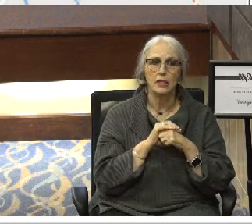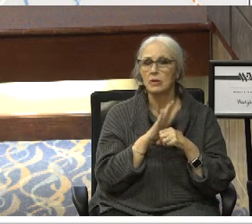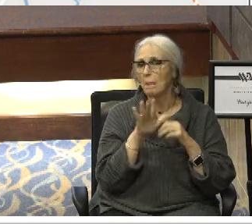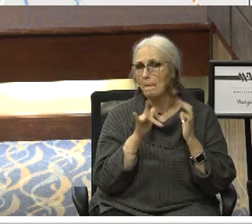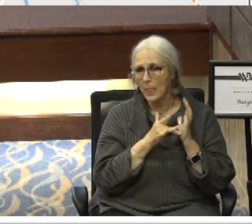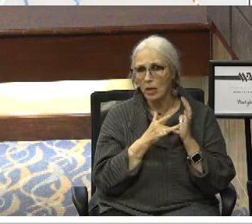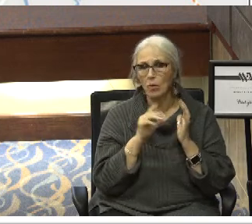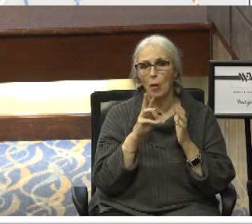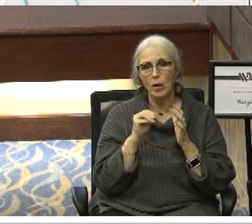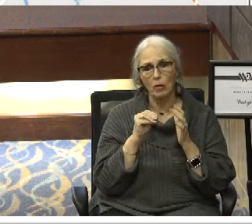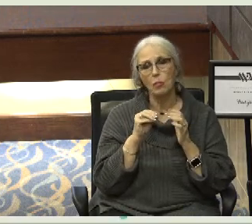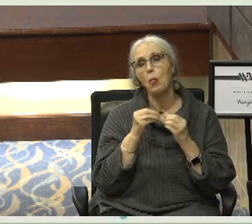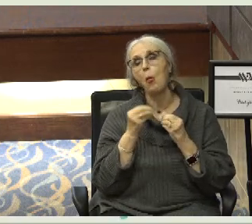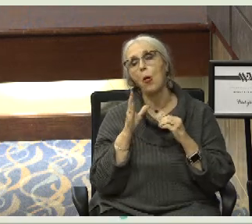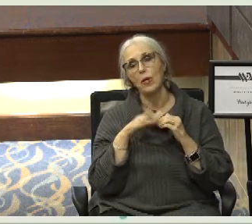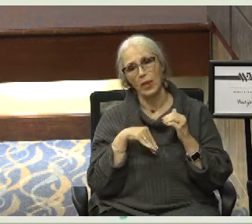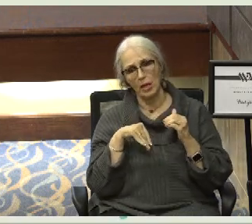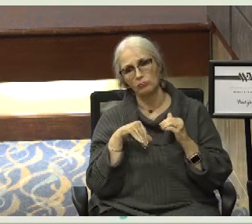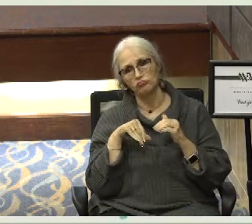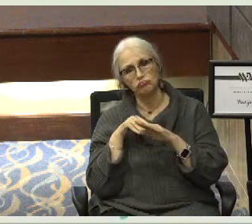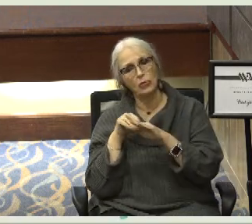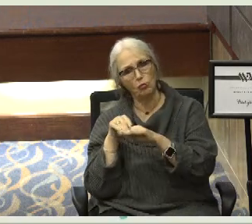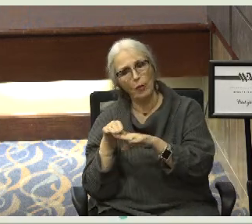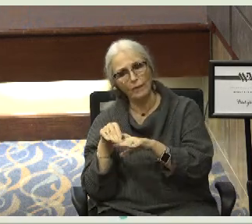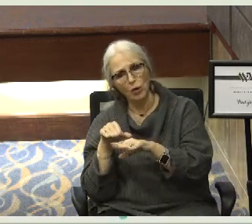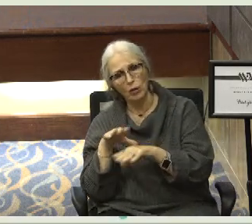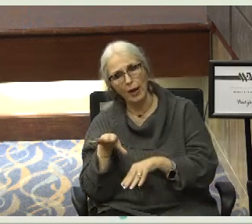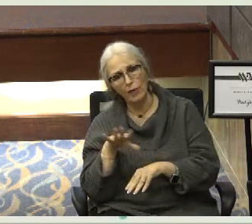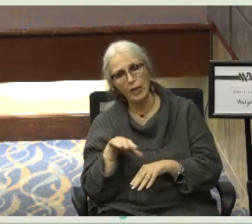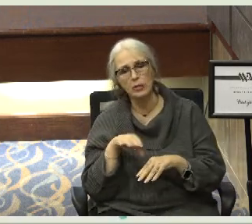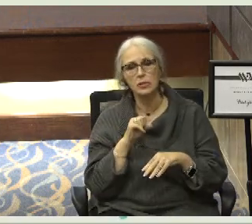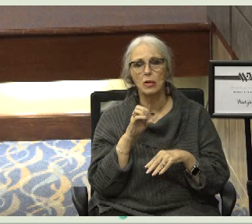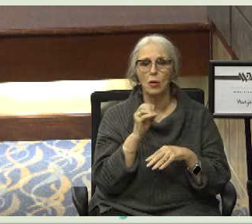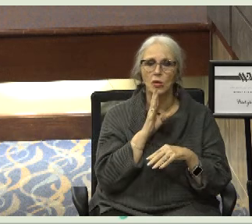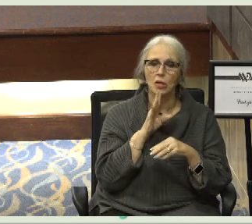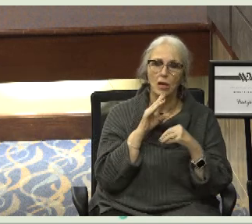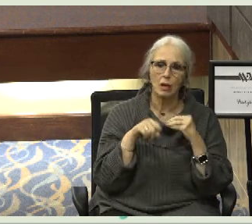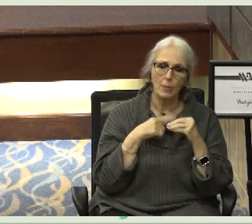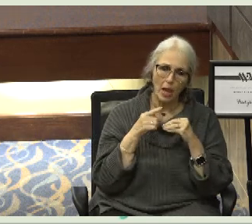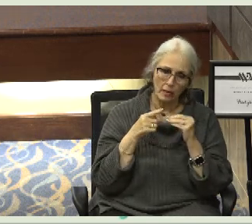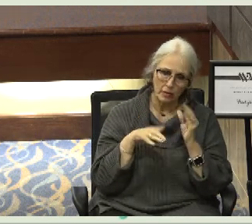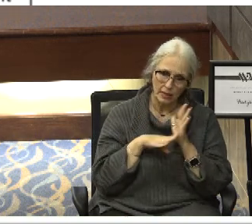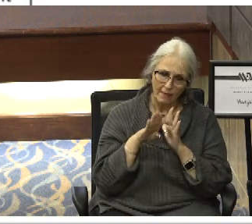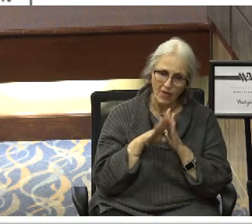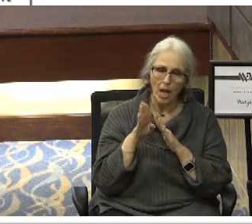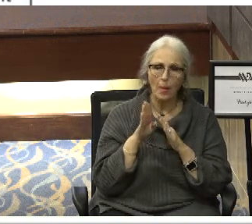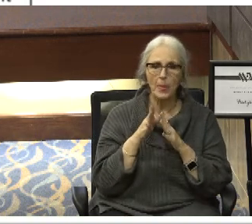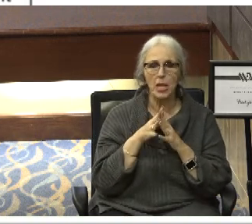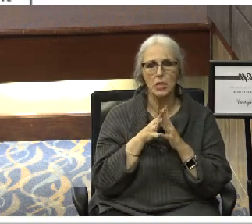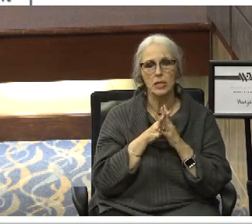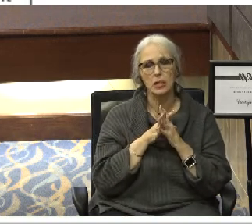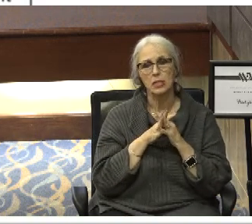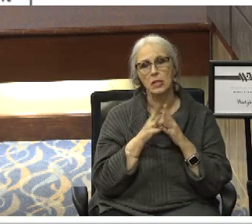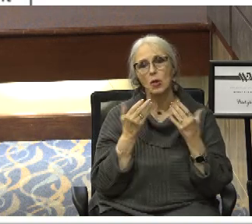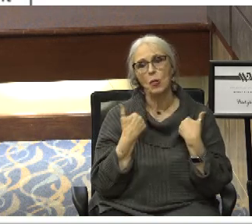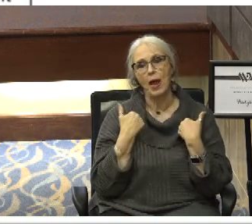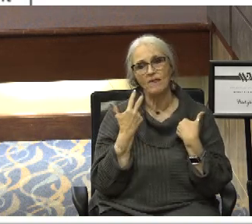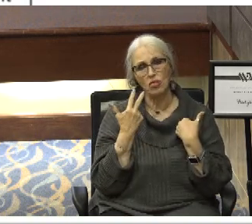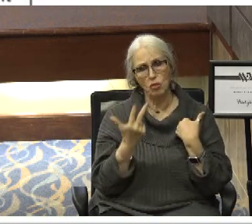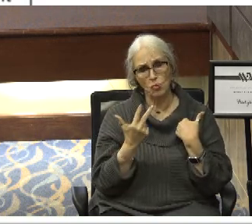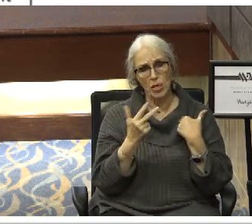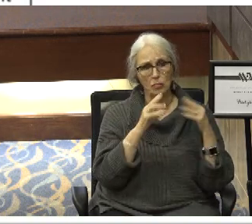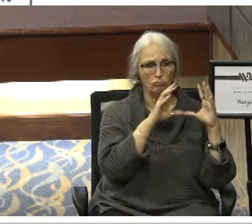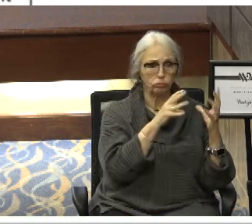north of the Brazos River. So I want to talk a little bit about our scenario developments. We have 3